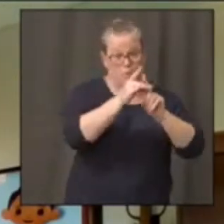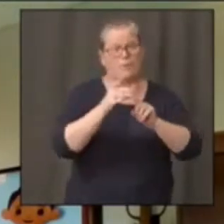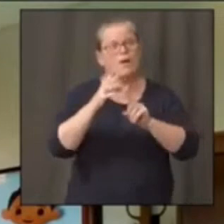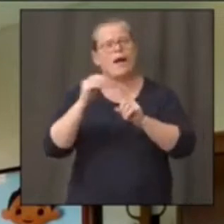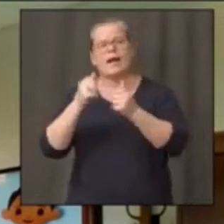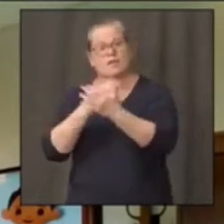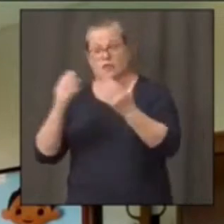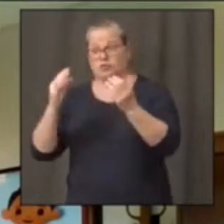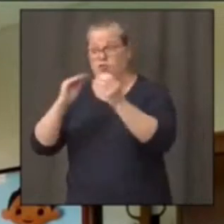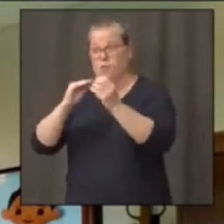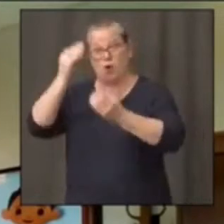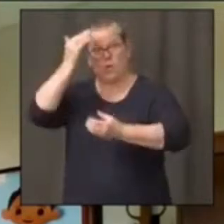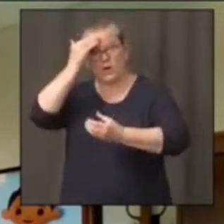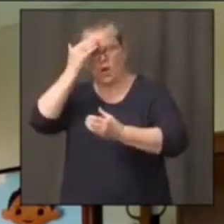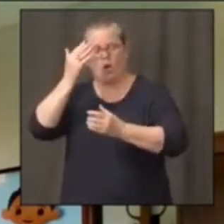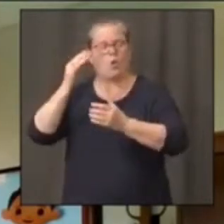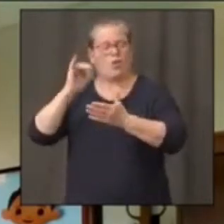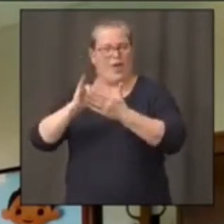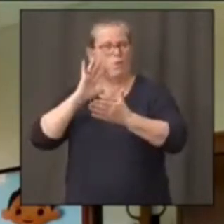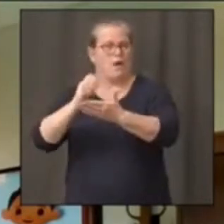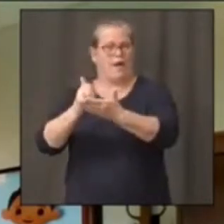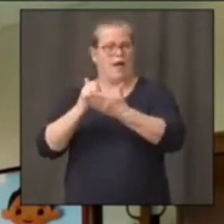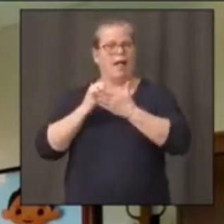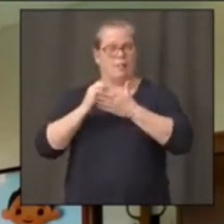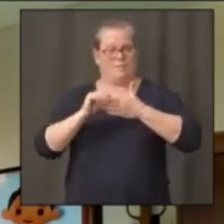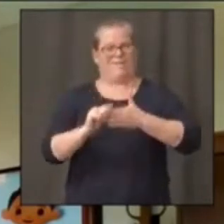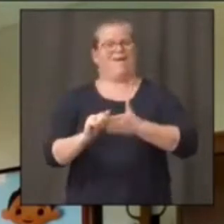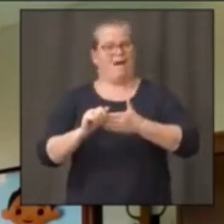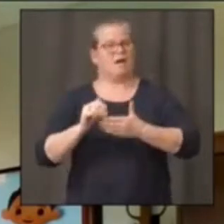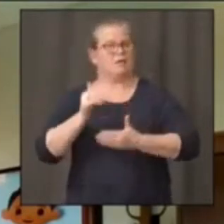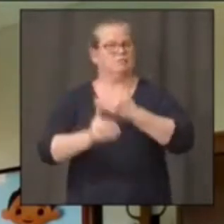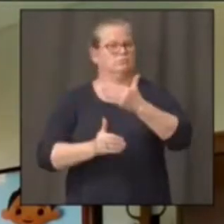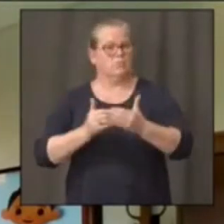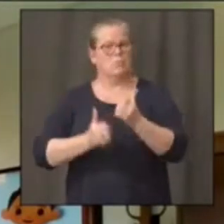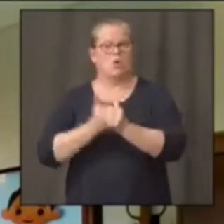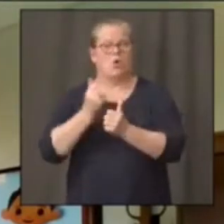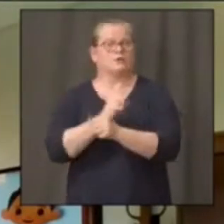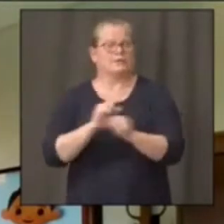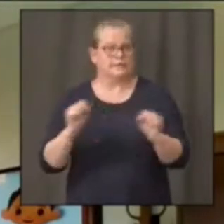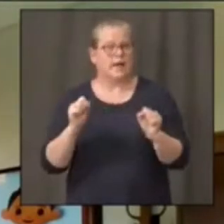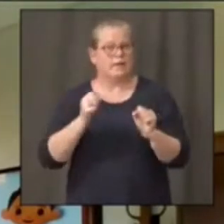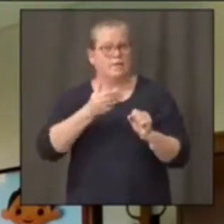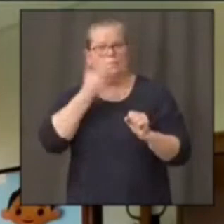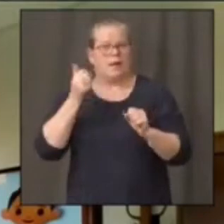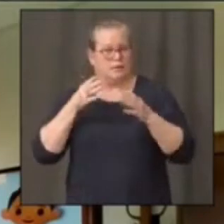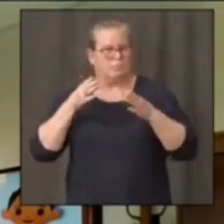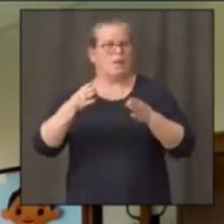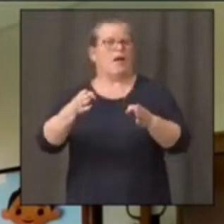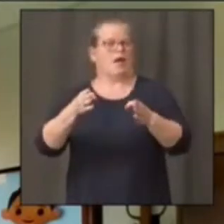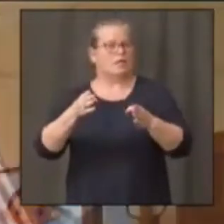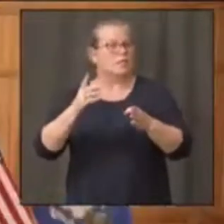best path to move forward to provide school for students in a safe way.